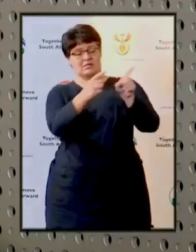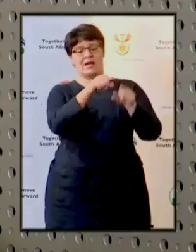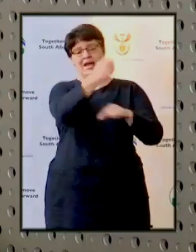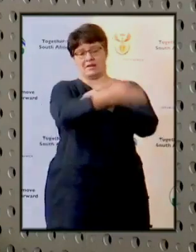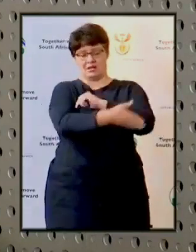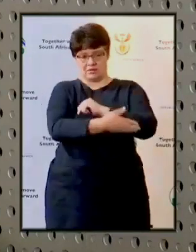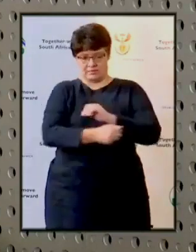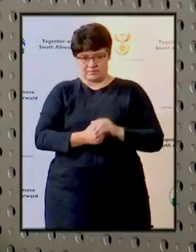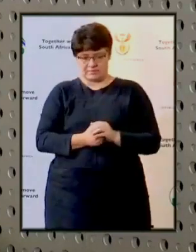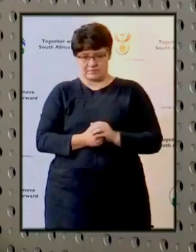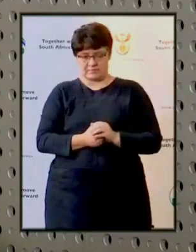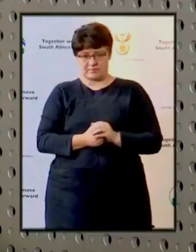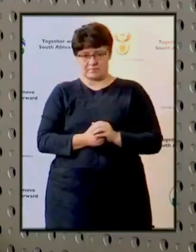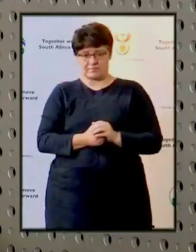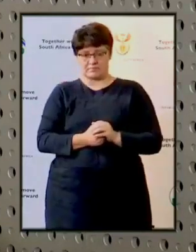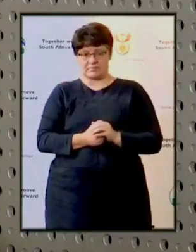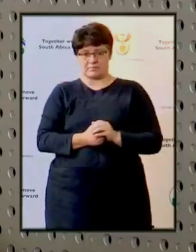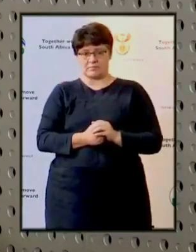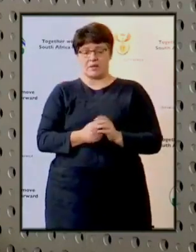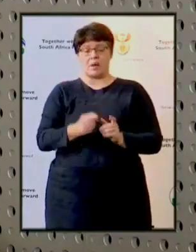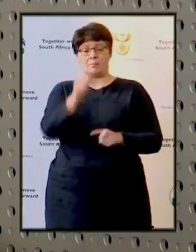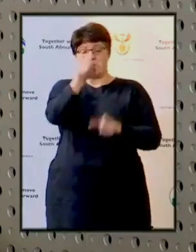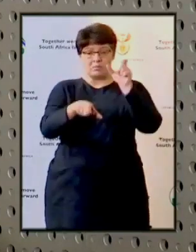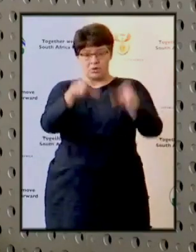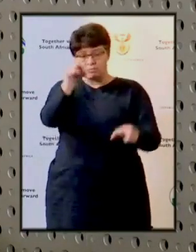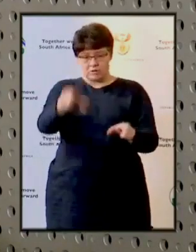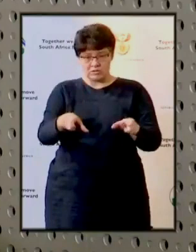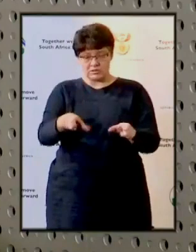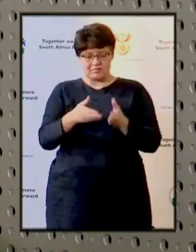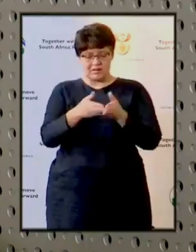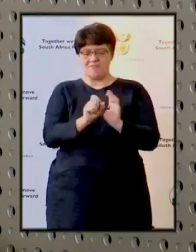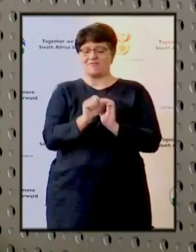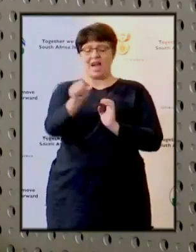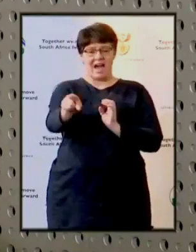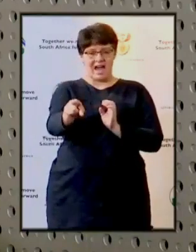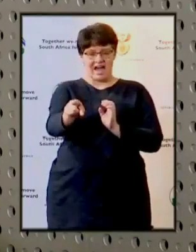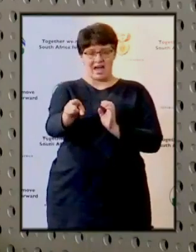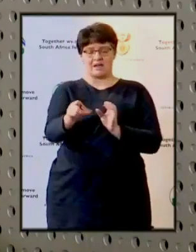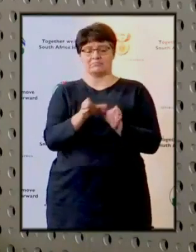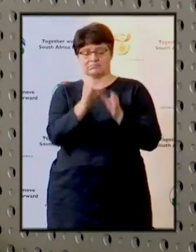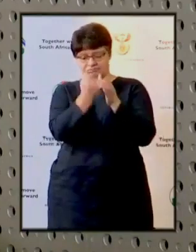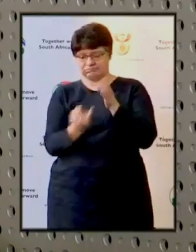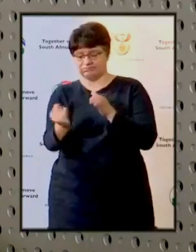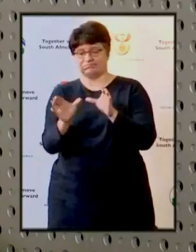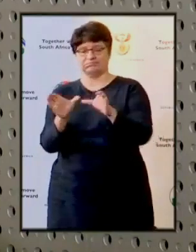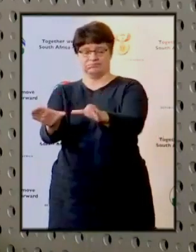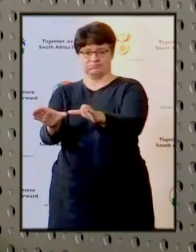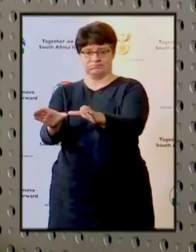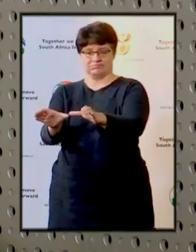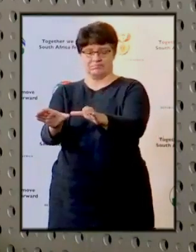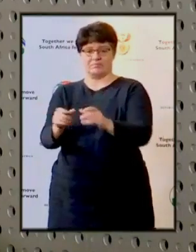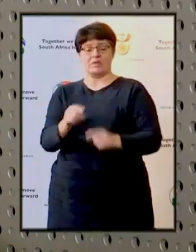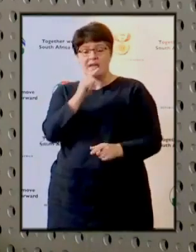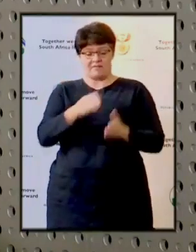assist those tourists who were quarantined far away from the ports to make sure that they come to the